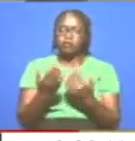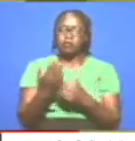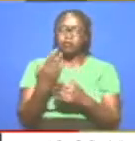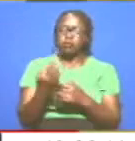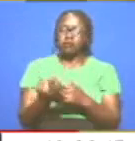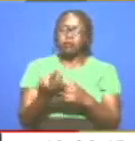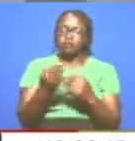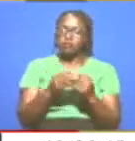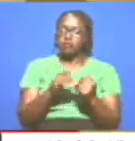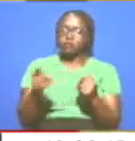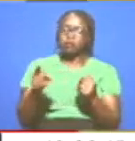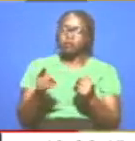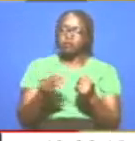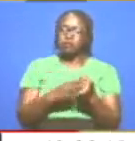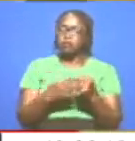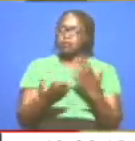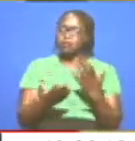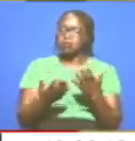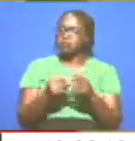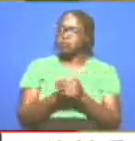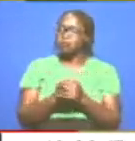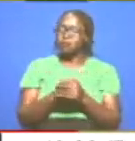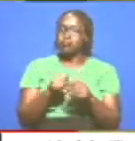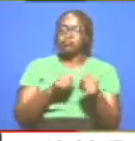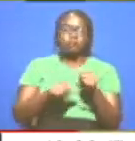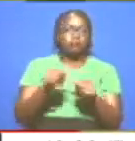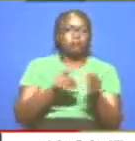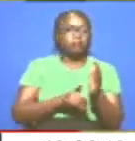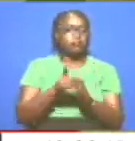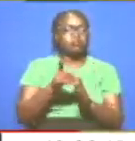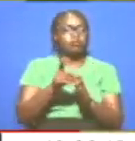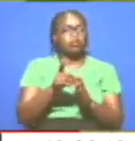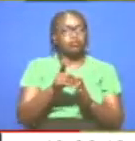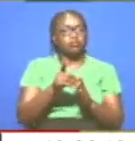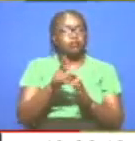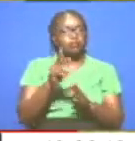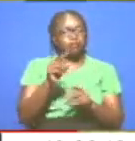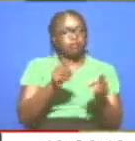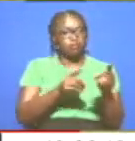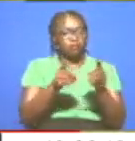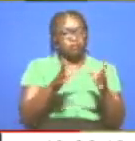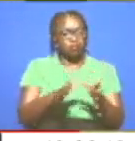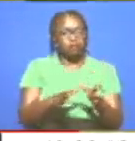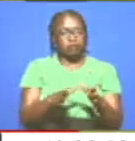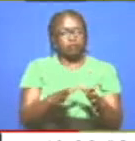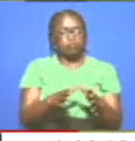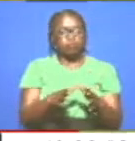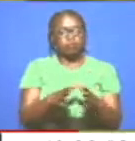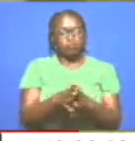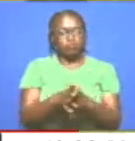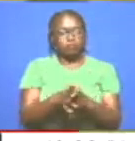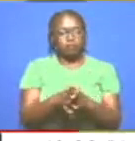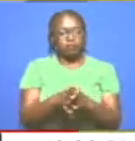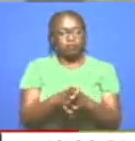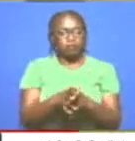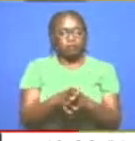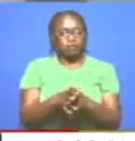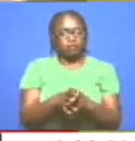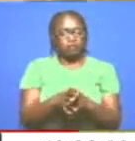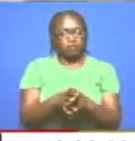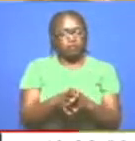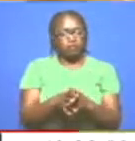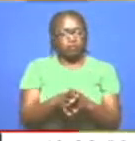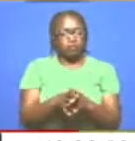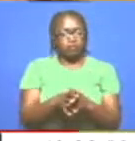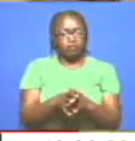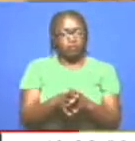6. No, about the development director and CEO, actually we until now we haven't planned,